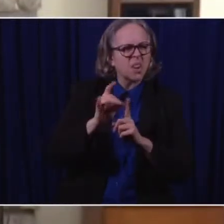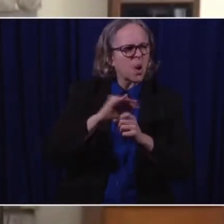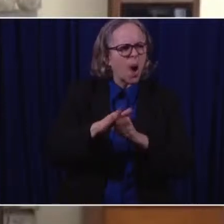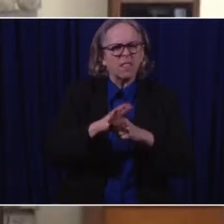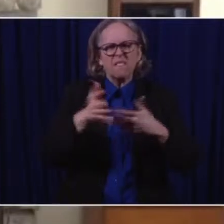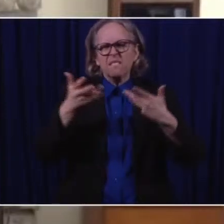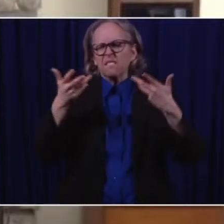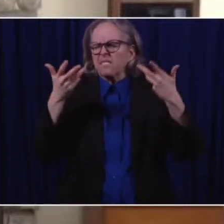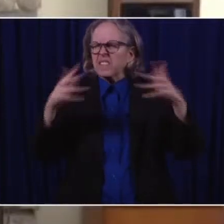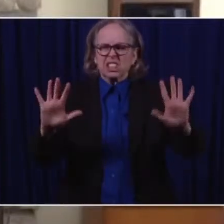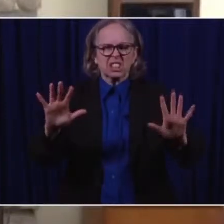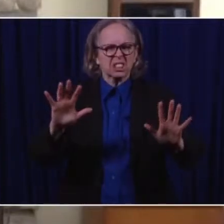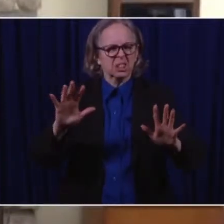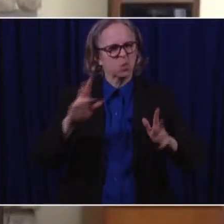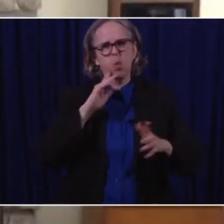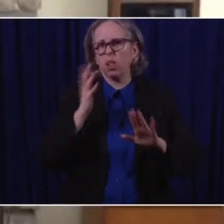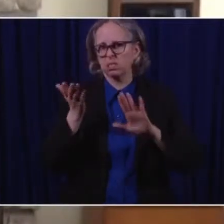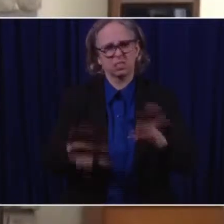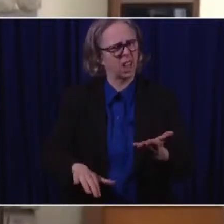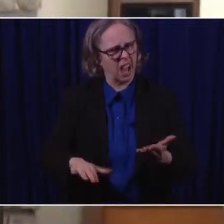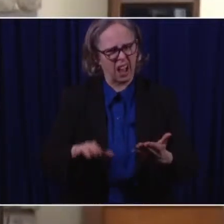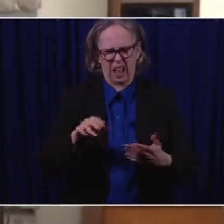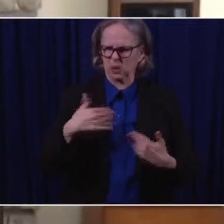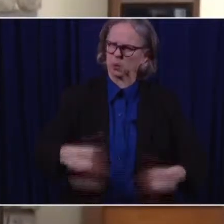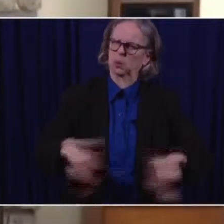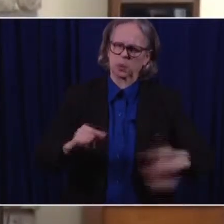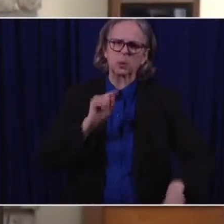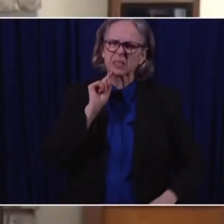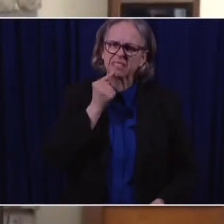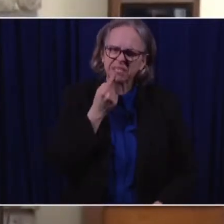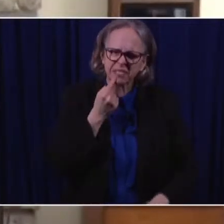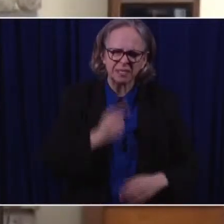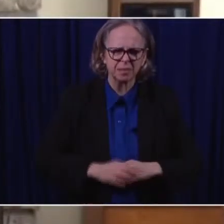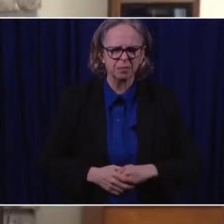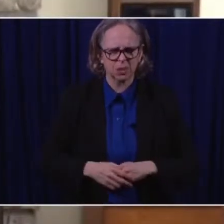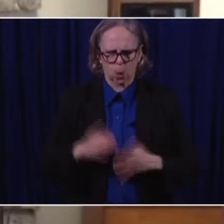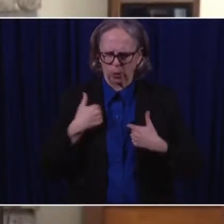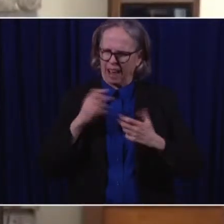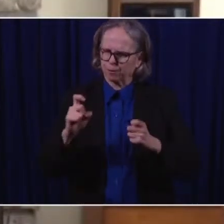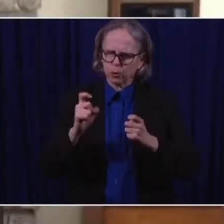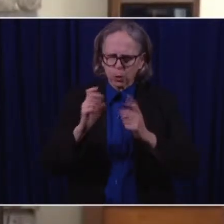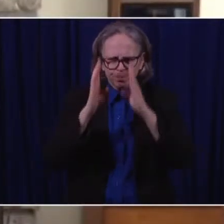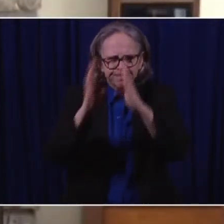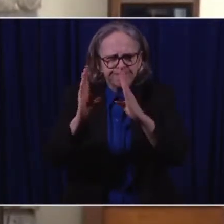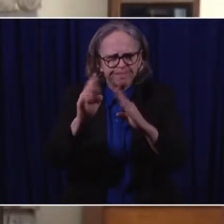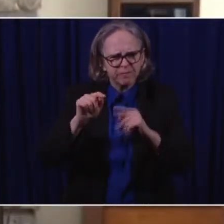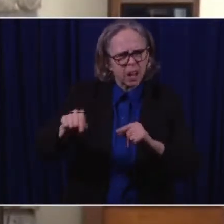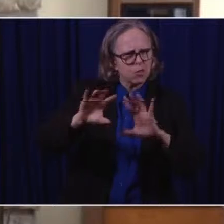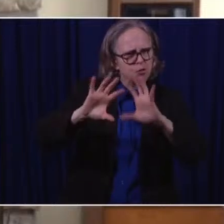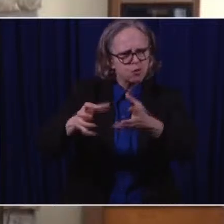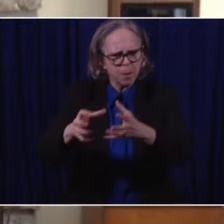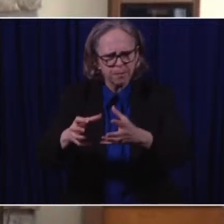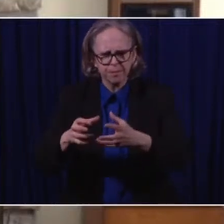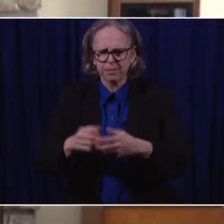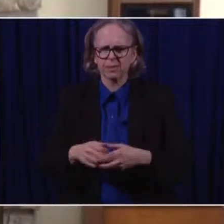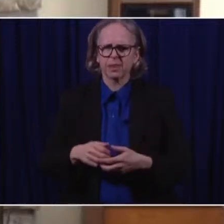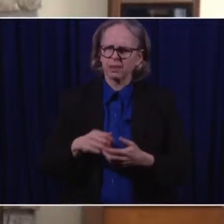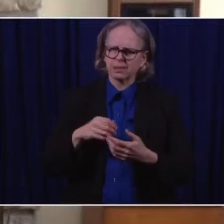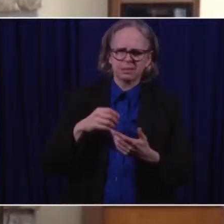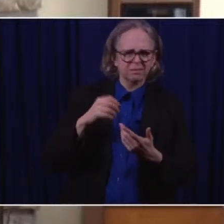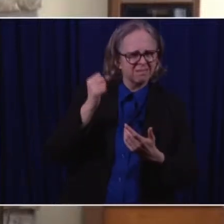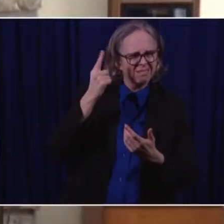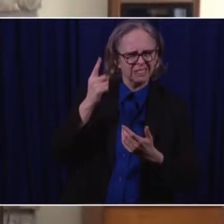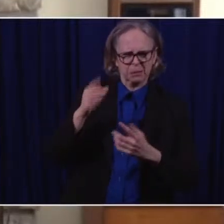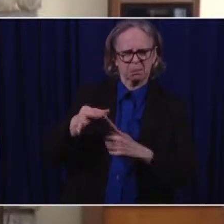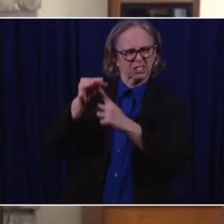risk. And so this effort has been ongoing, and it's been ongoing specifically with people with developmental disabilities for the last